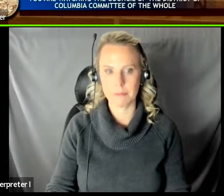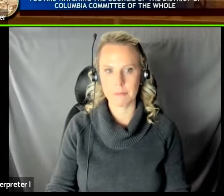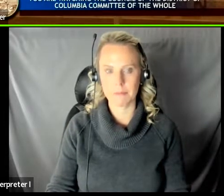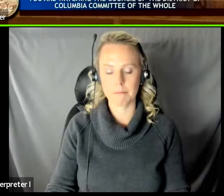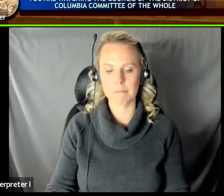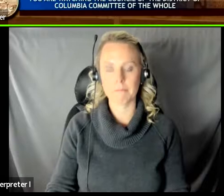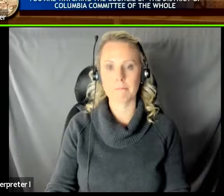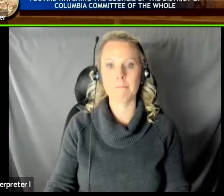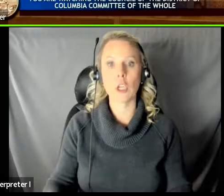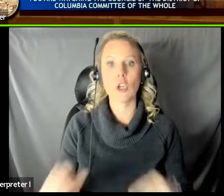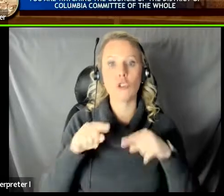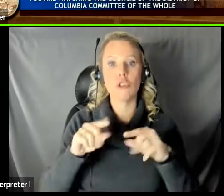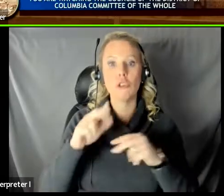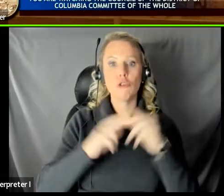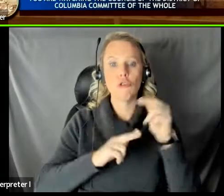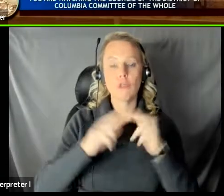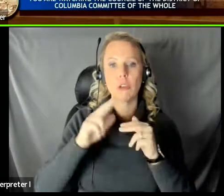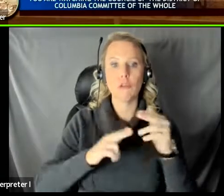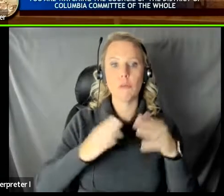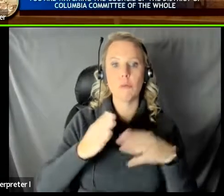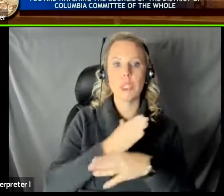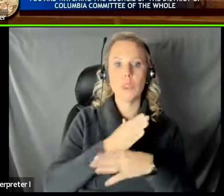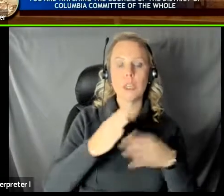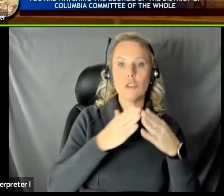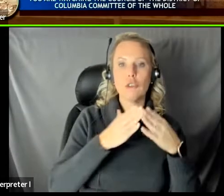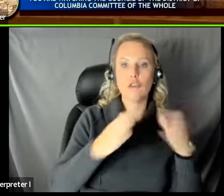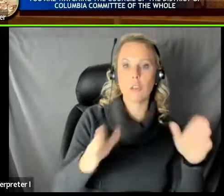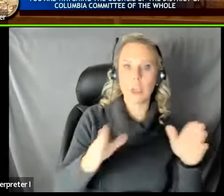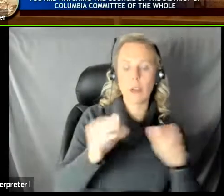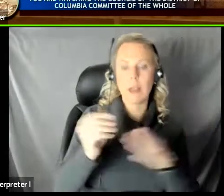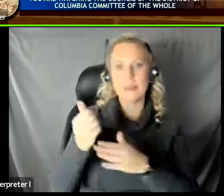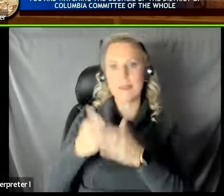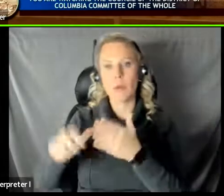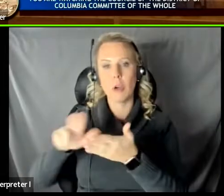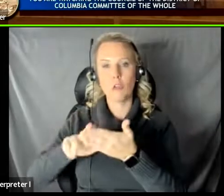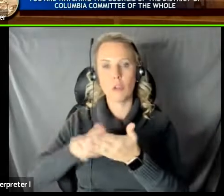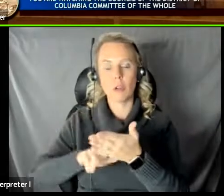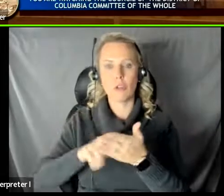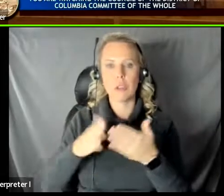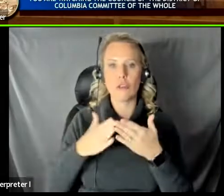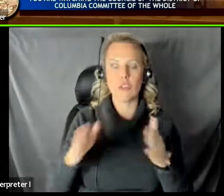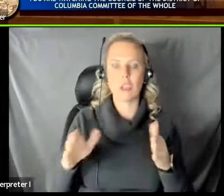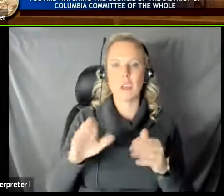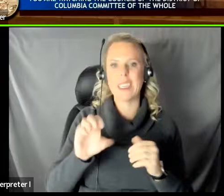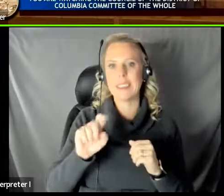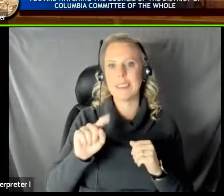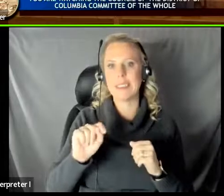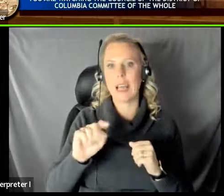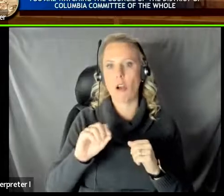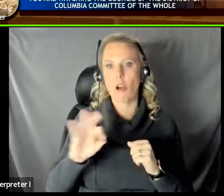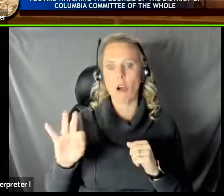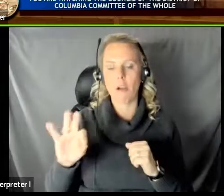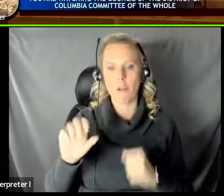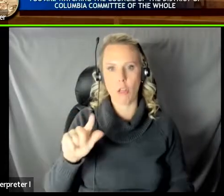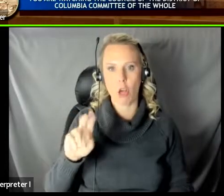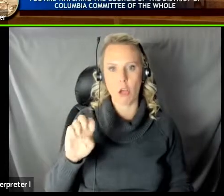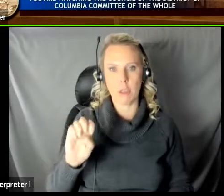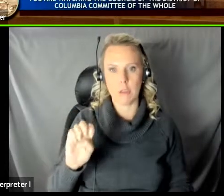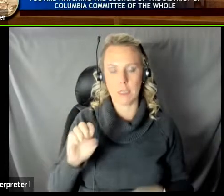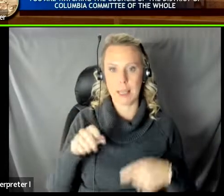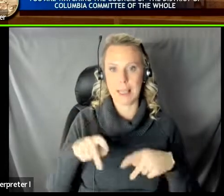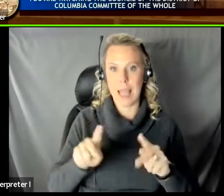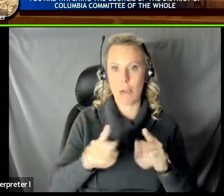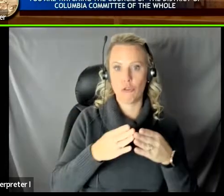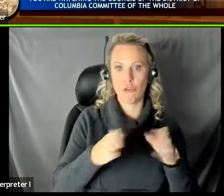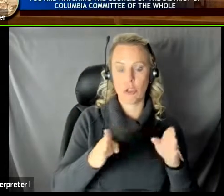In construction contracts between general contractors and subcontractors, there is generally a set-off clause that allows the general contractor